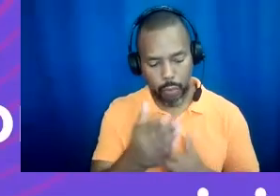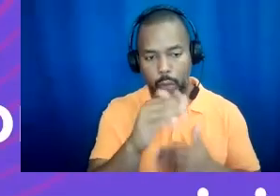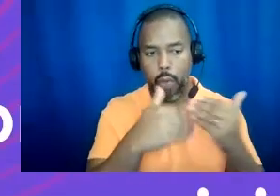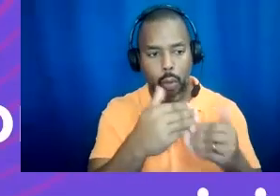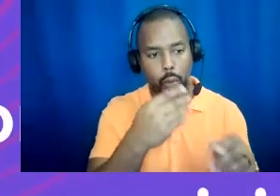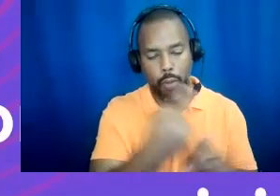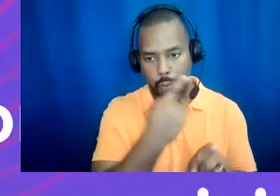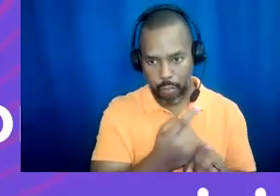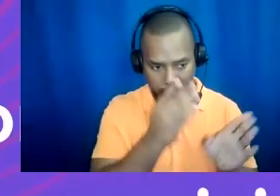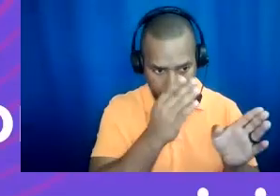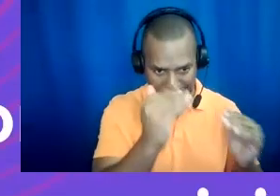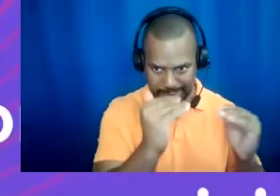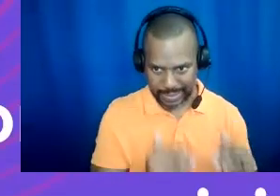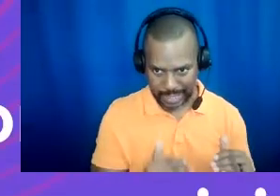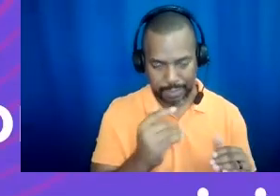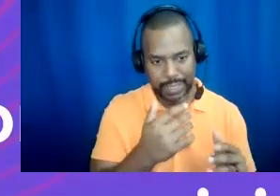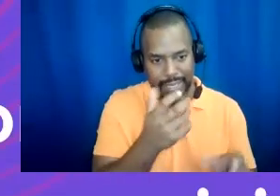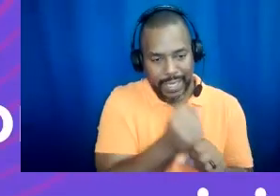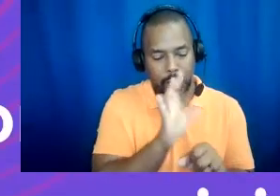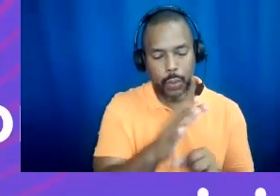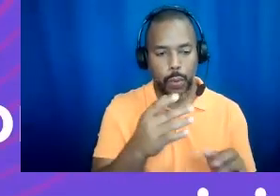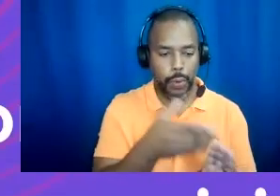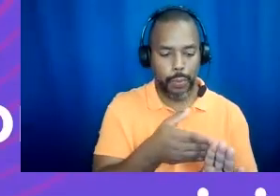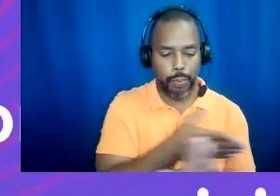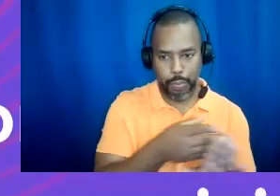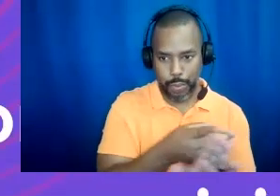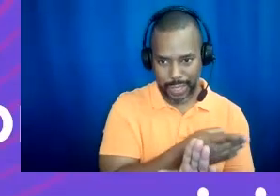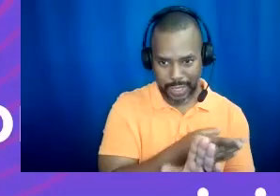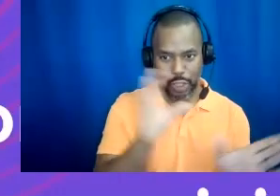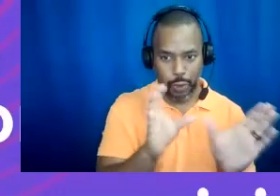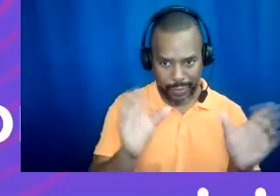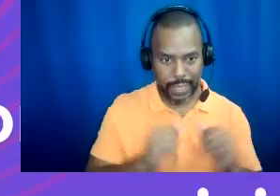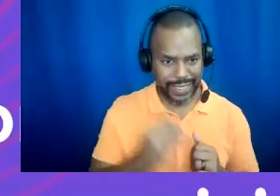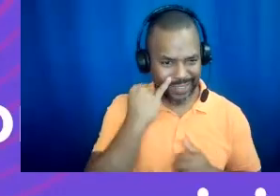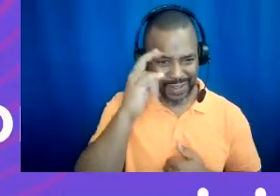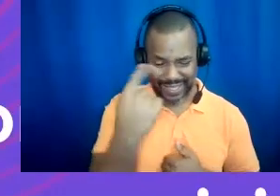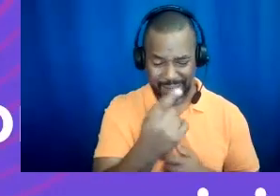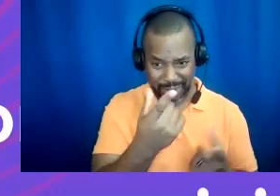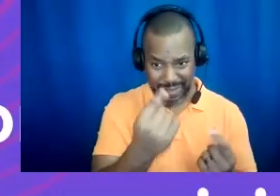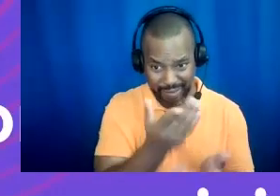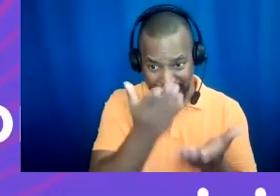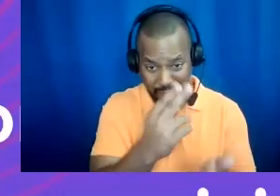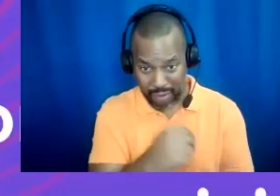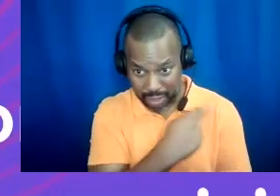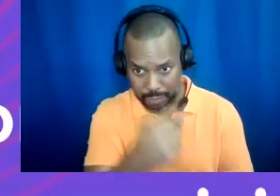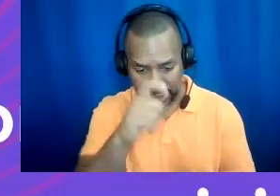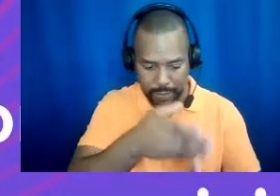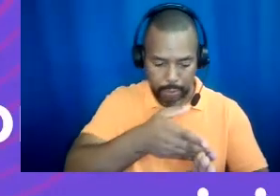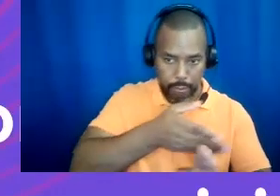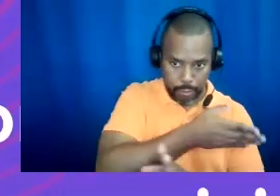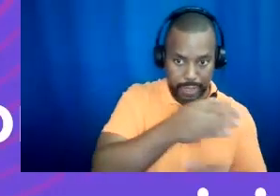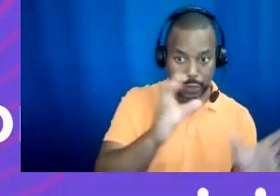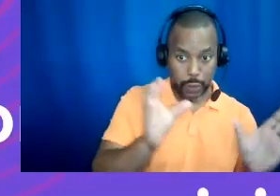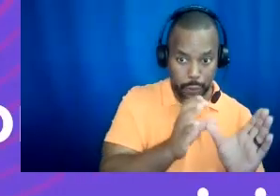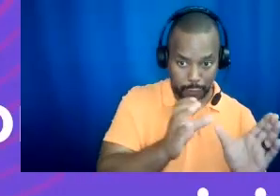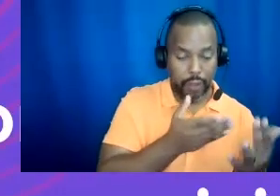talk to Anthem to get your pre-certifications, to make sure that if you need something done at a hospital setting, it has been pre-certified by Anthem so you don't